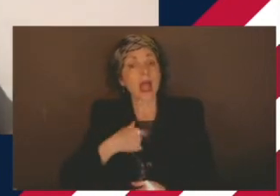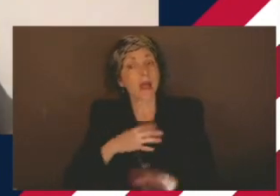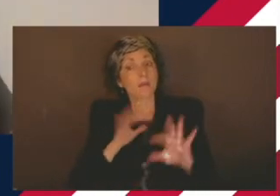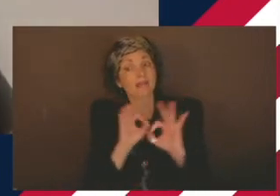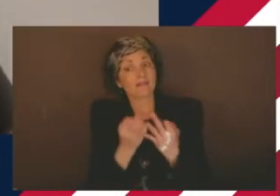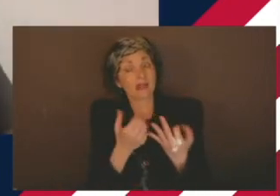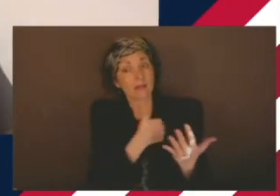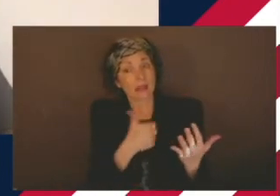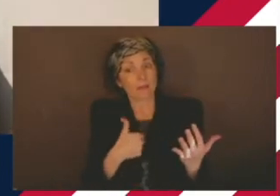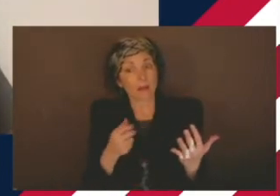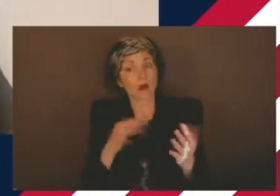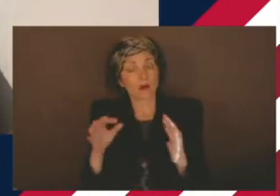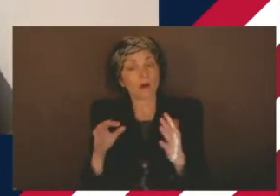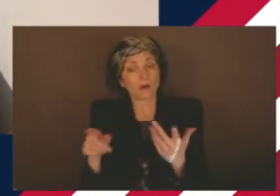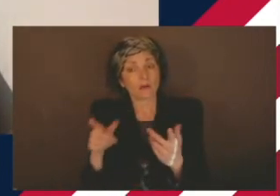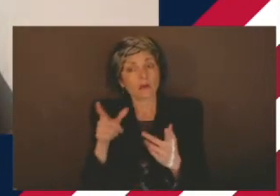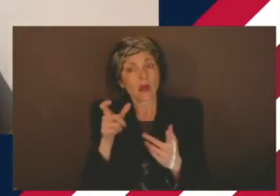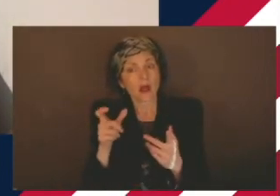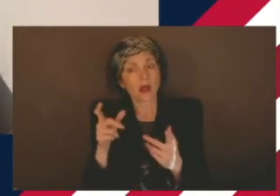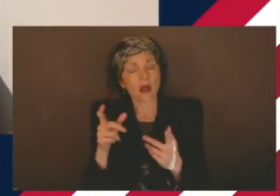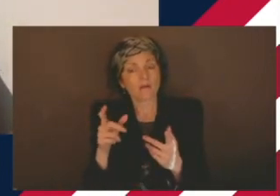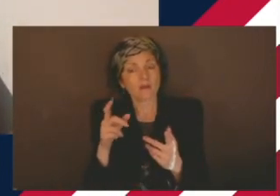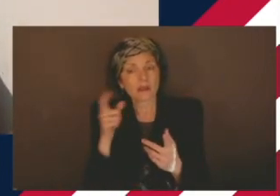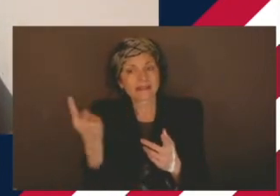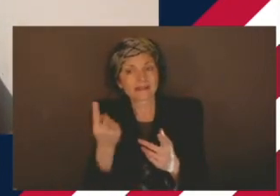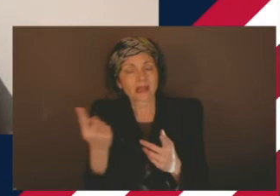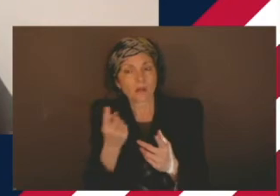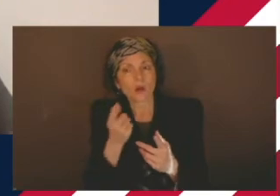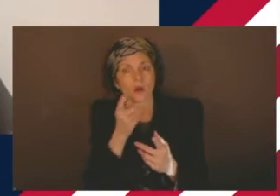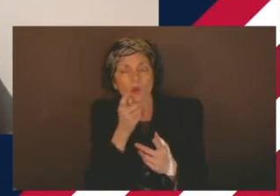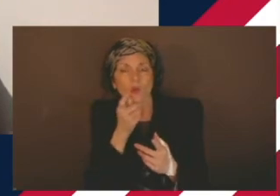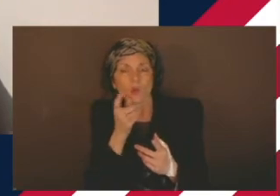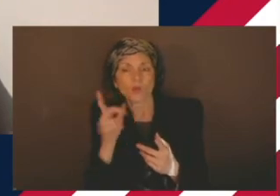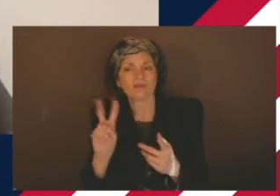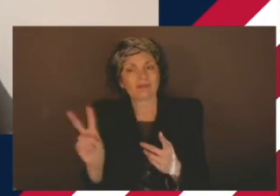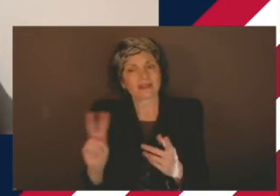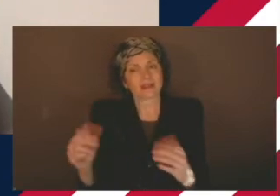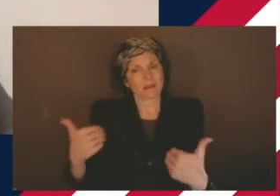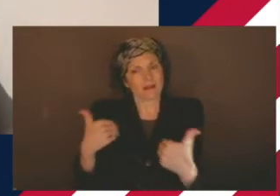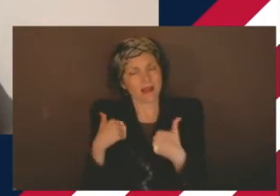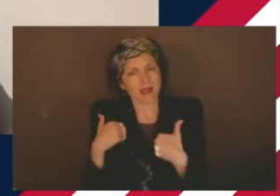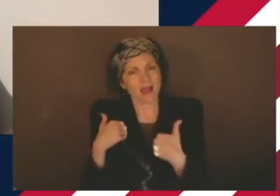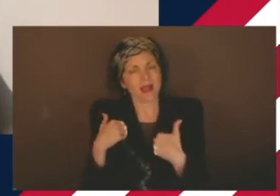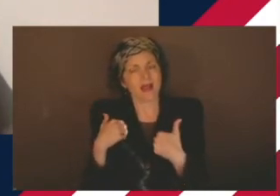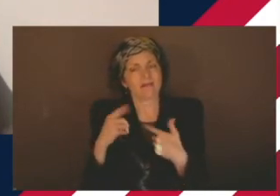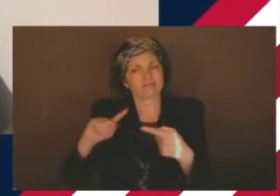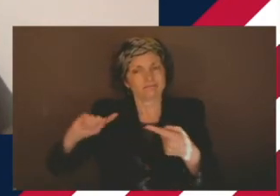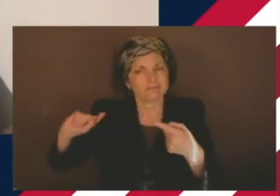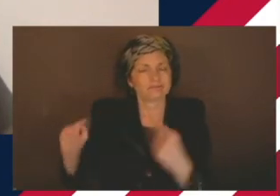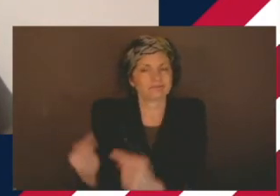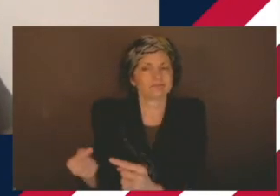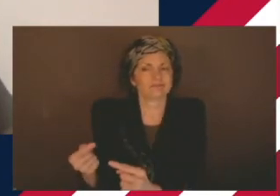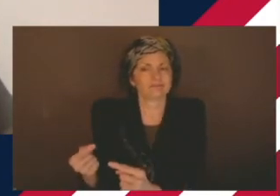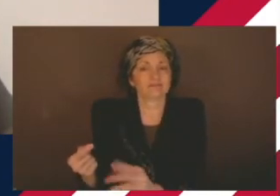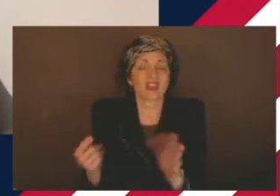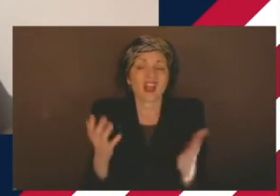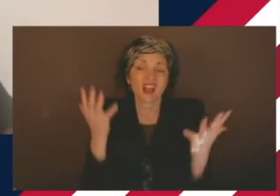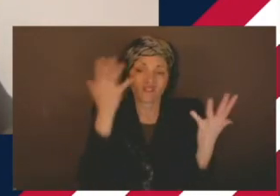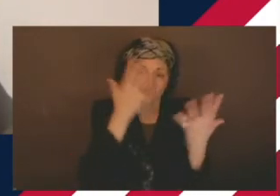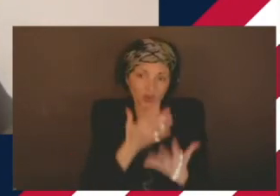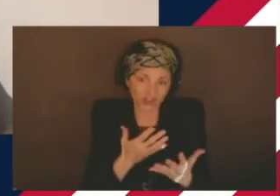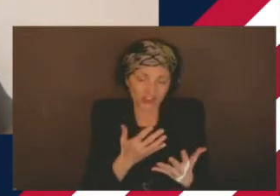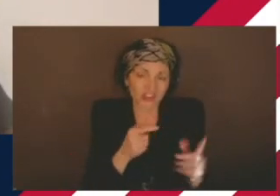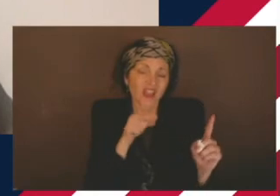violence. Unfortunately, my sister Whitney was a victim of domestic violence homicide. And it's because of